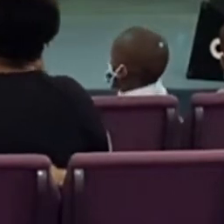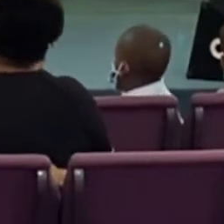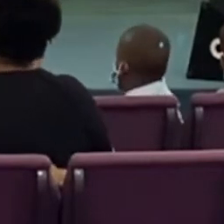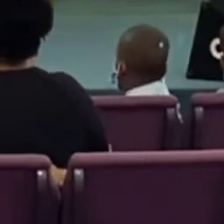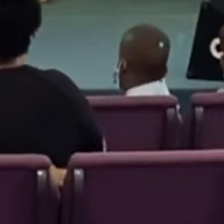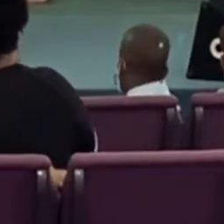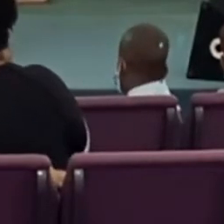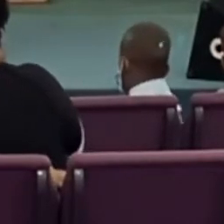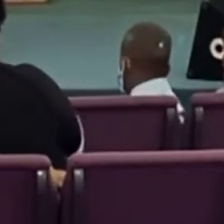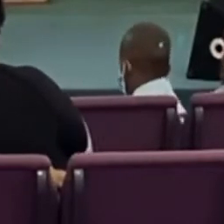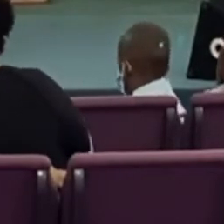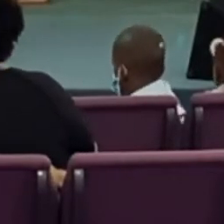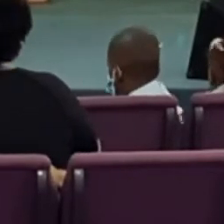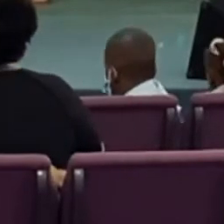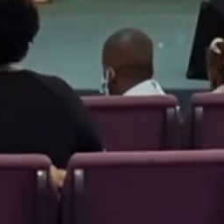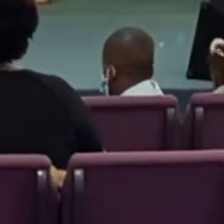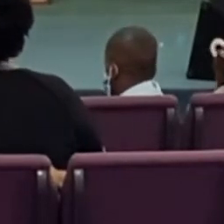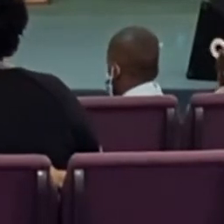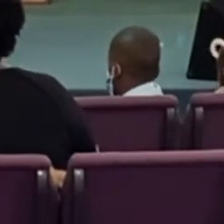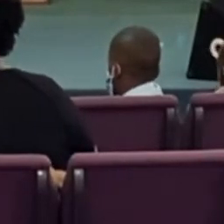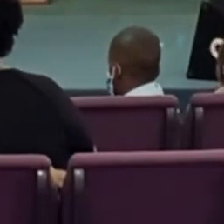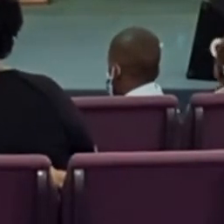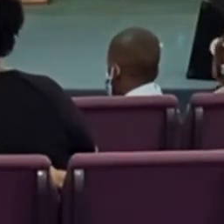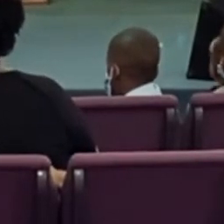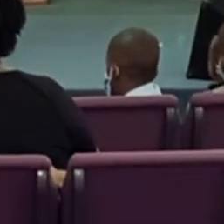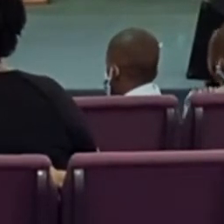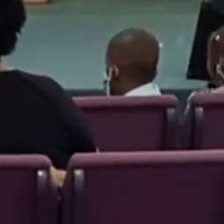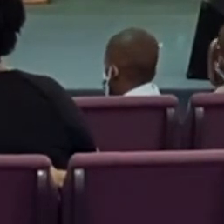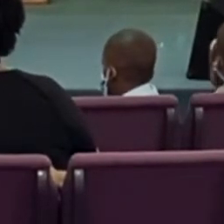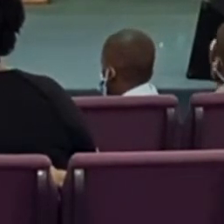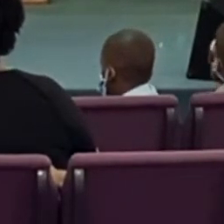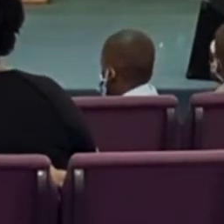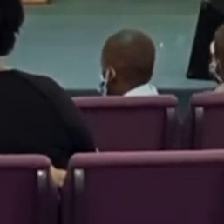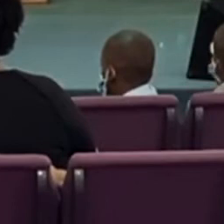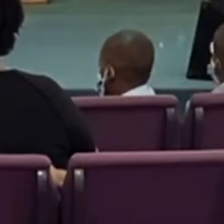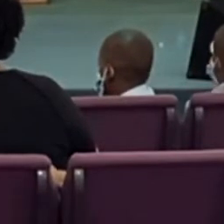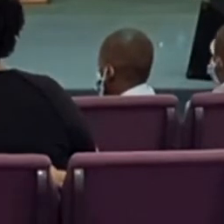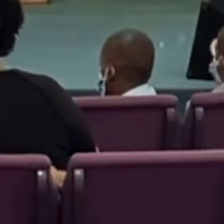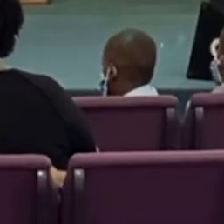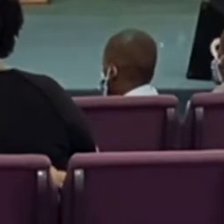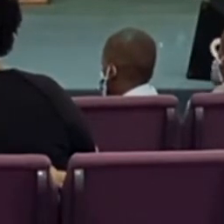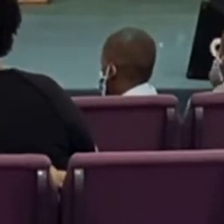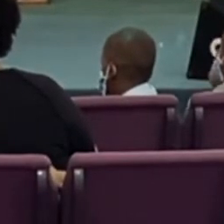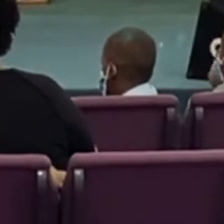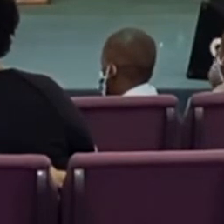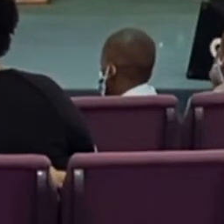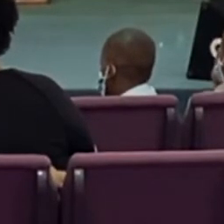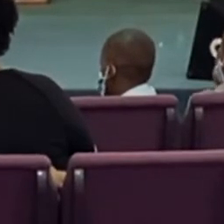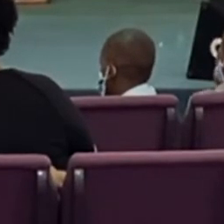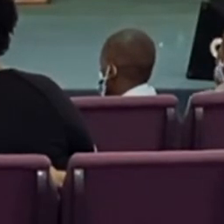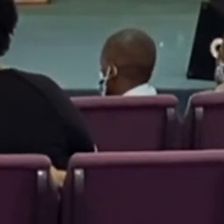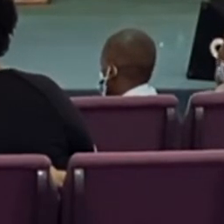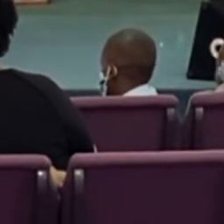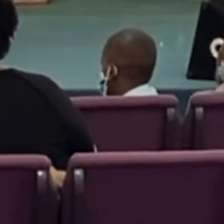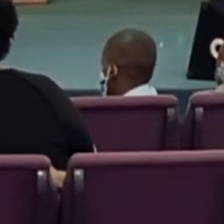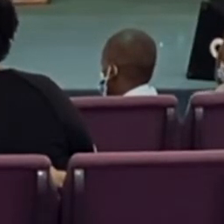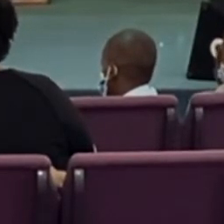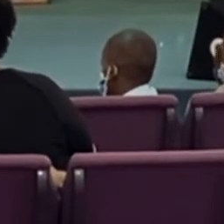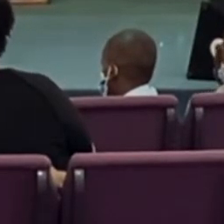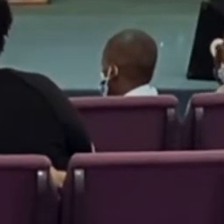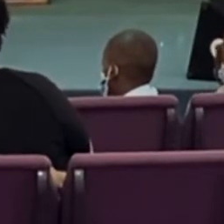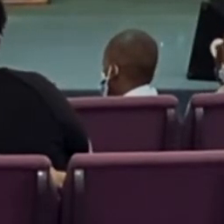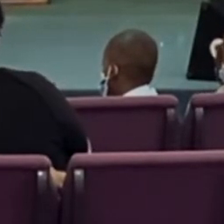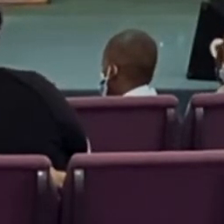out grace. And what grace is all about is God wants to give you something. It's already been said, God wants you to